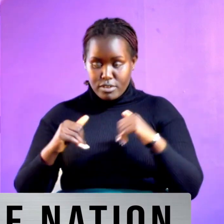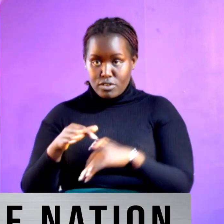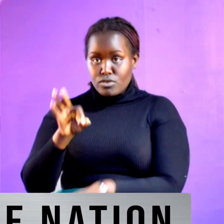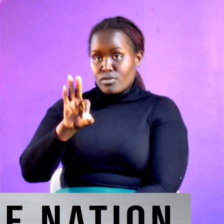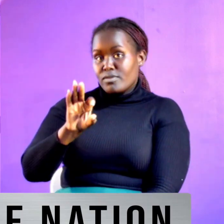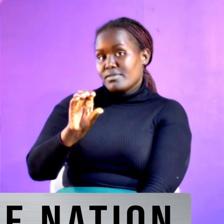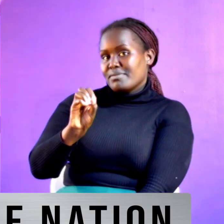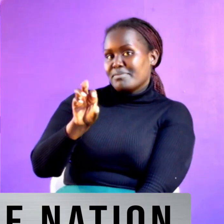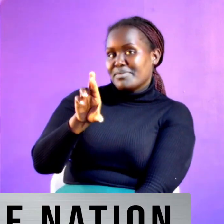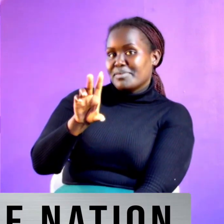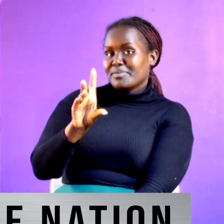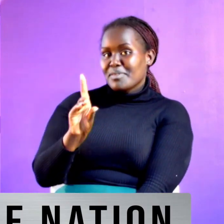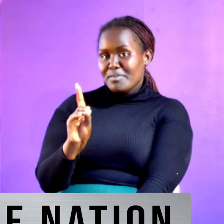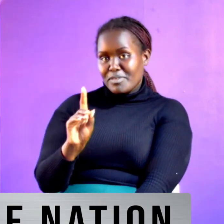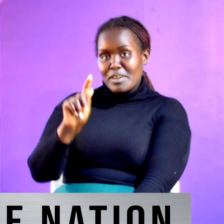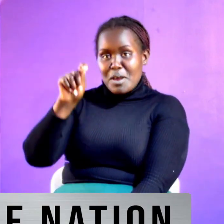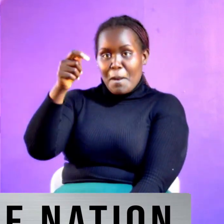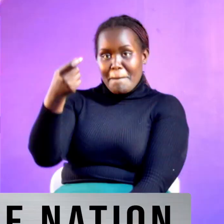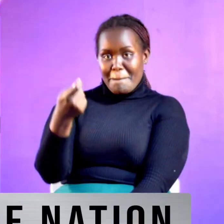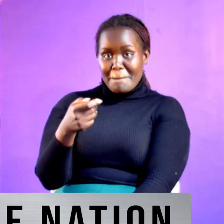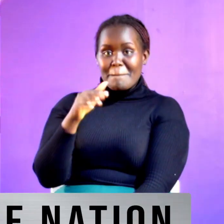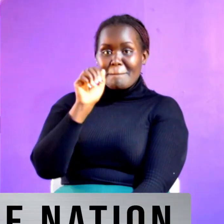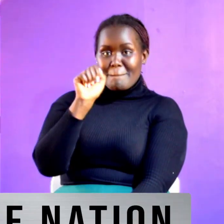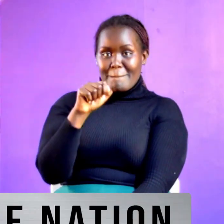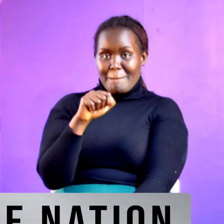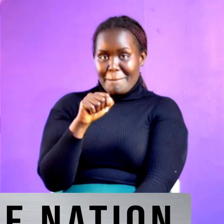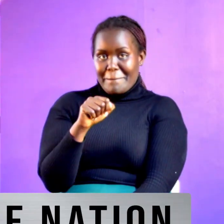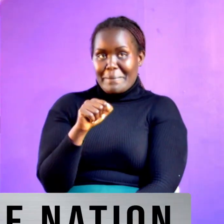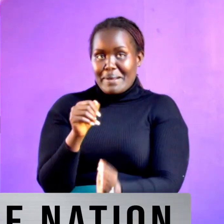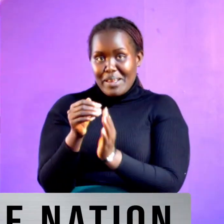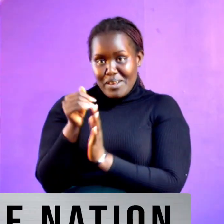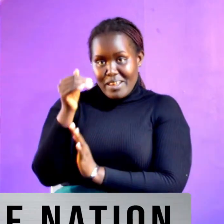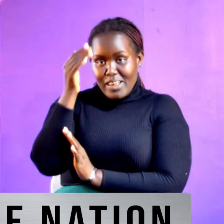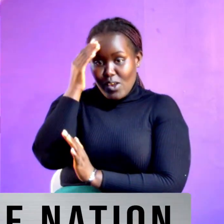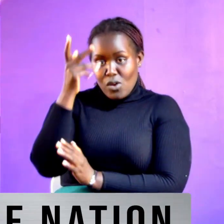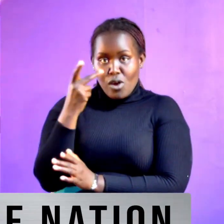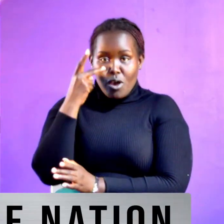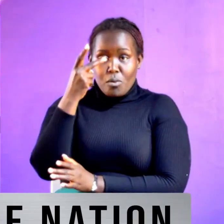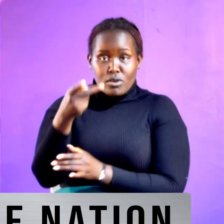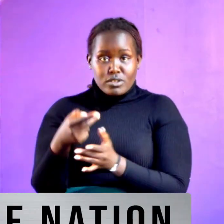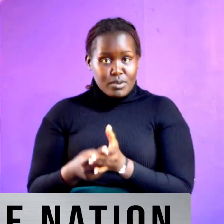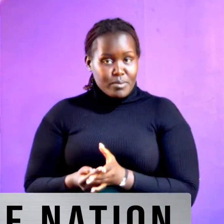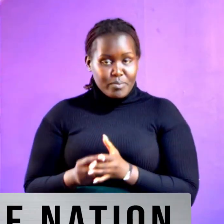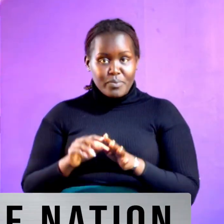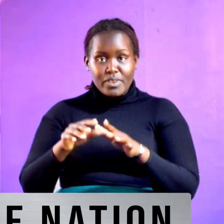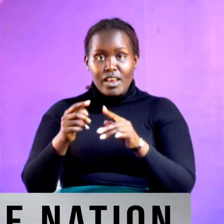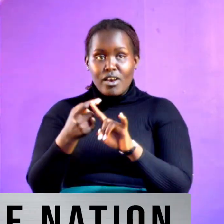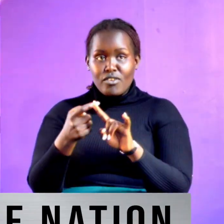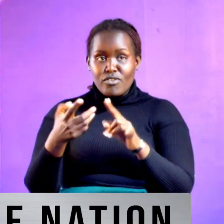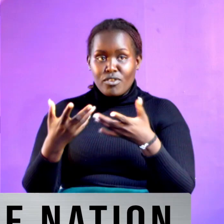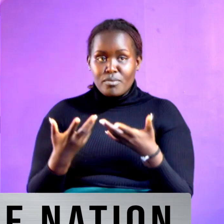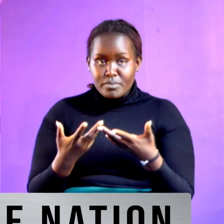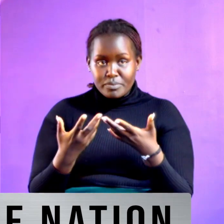Ford Asili. Yes. And we saw him also, from